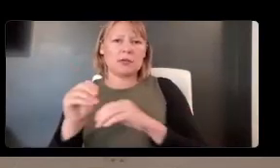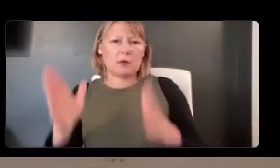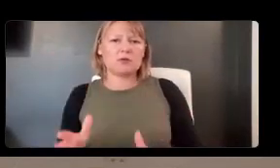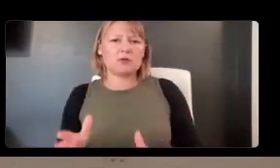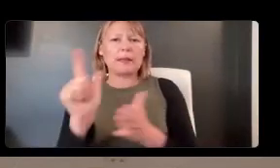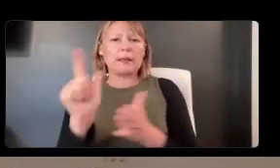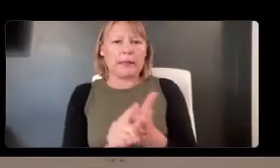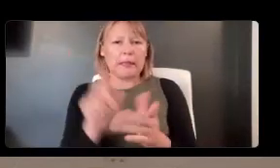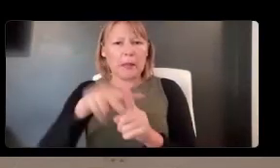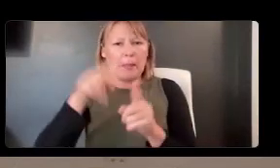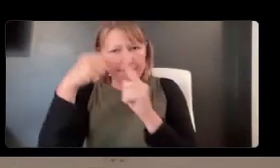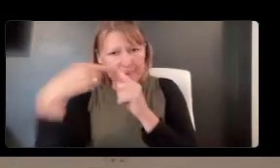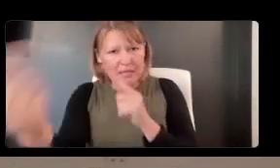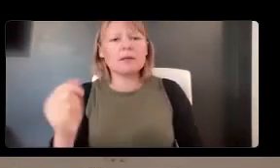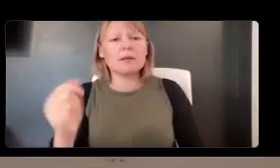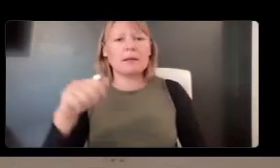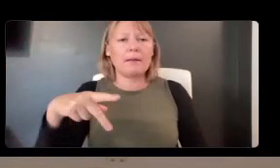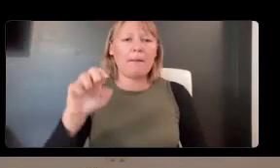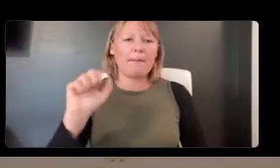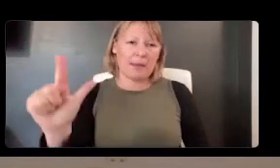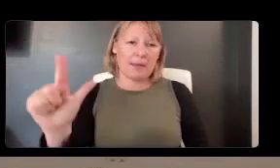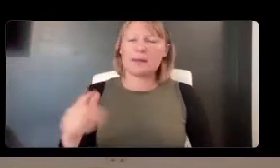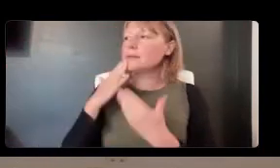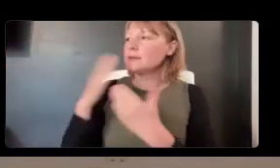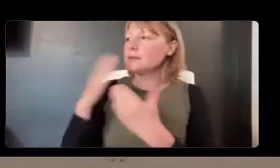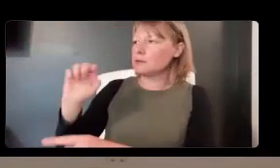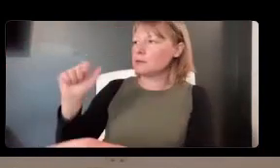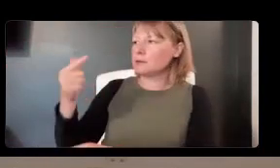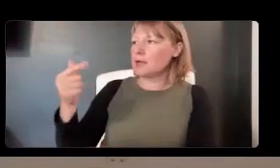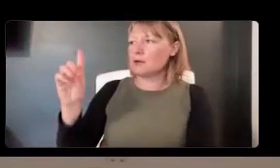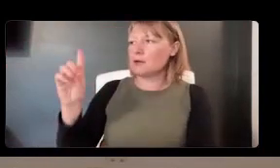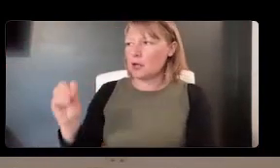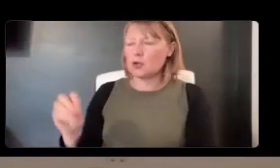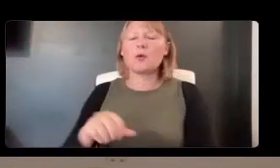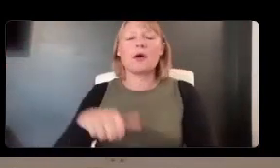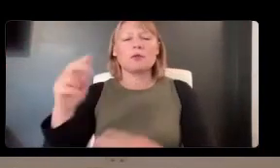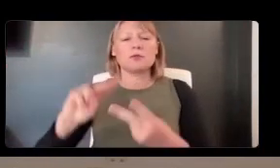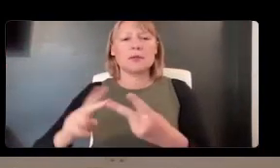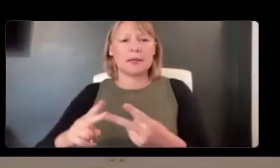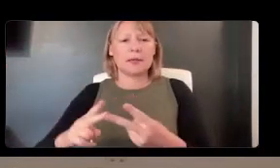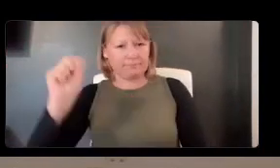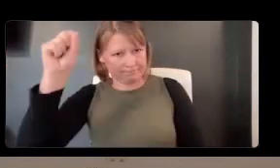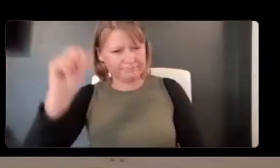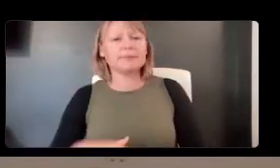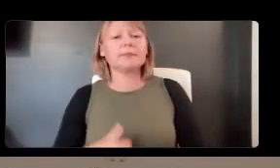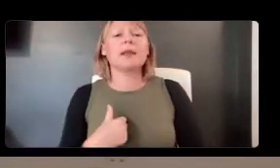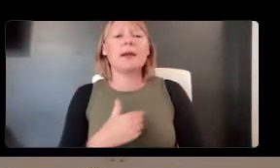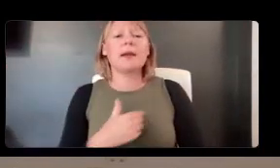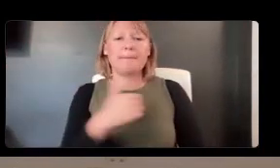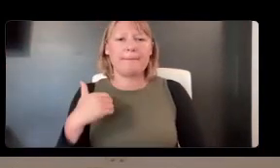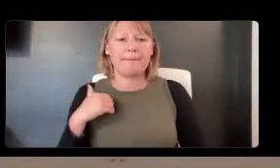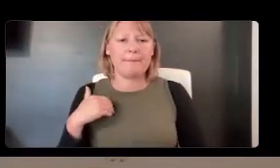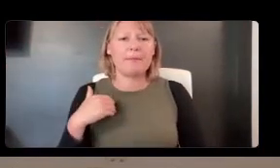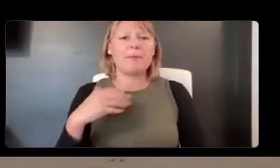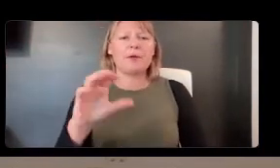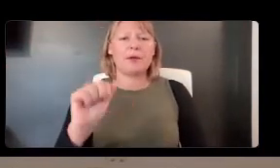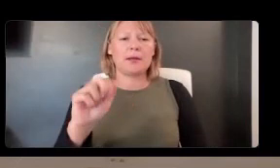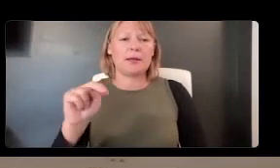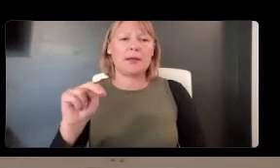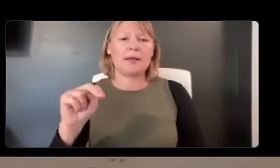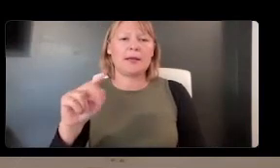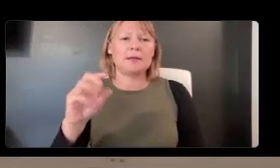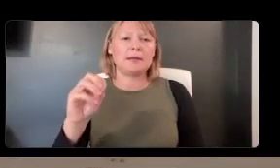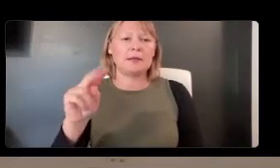appeals. Okay, thank you, Board Member Delgado. Is there a second? Yes, Madam Chair, this is Board Member Pamela Cancinelli, and I second that